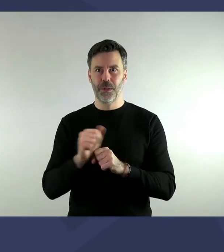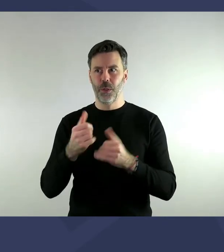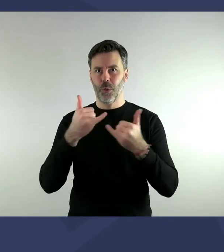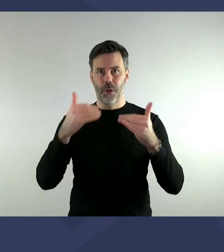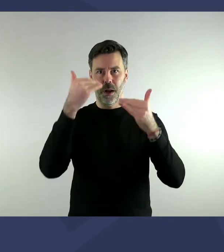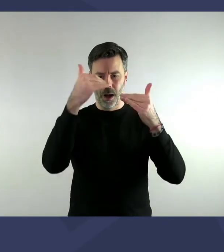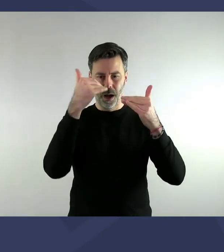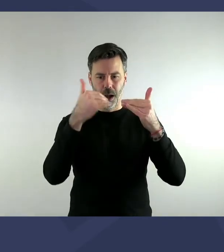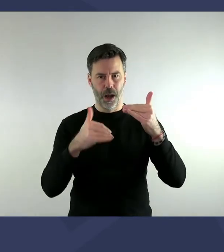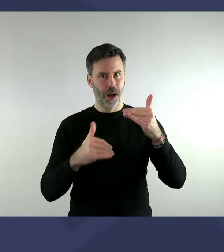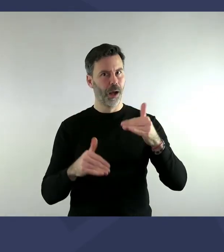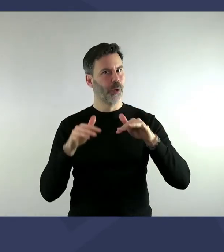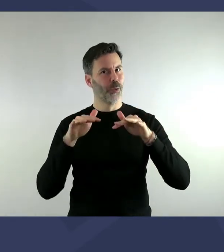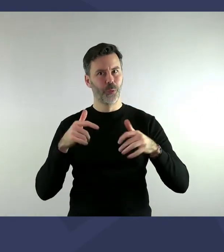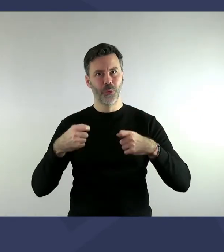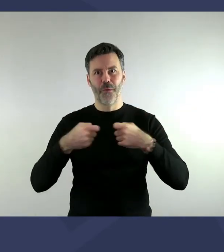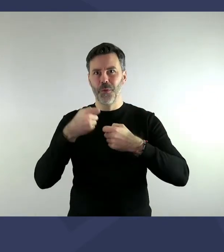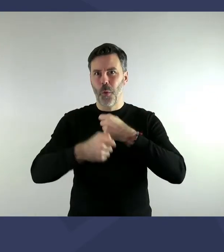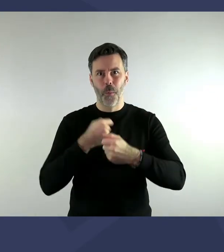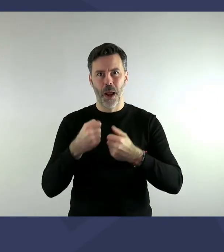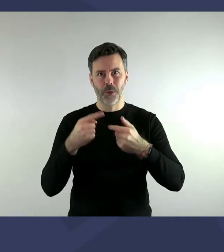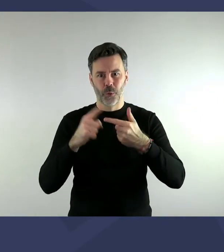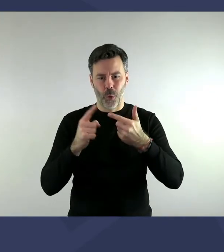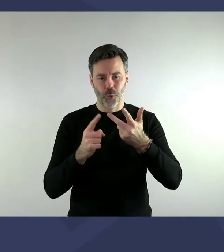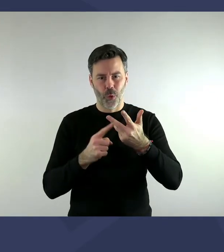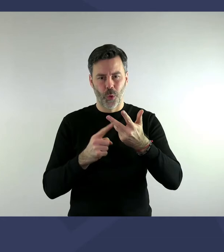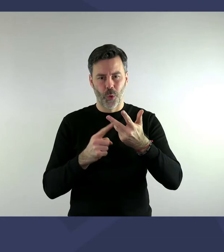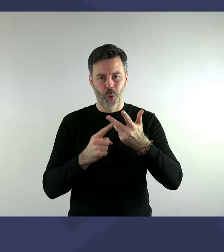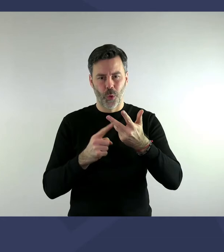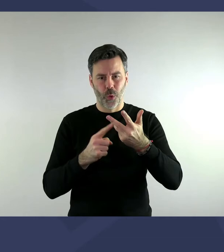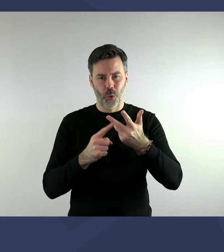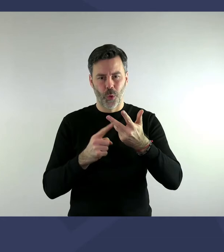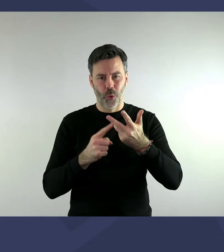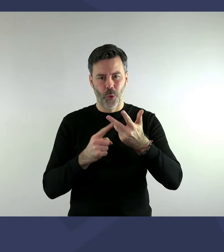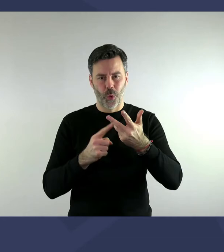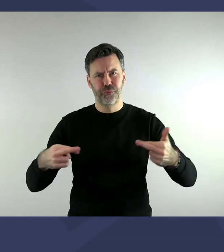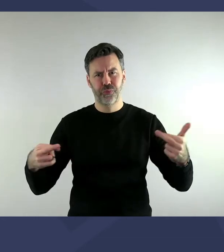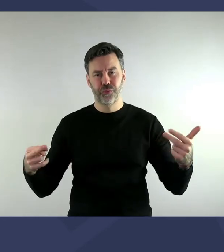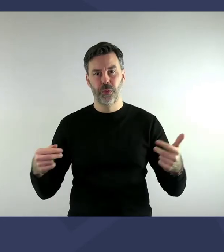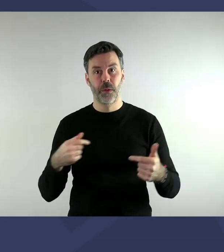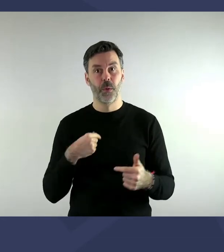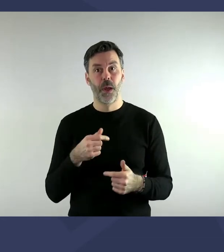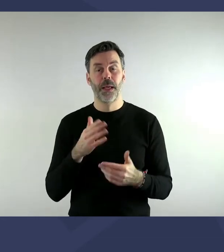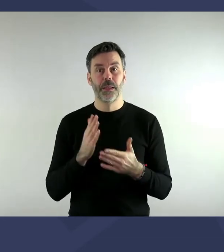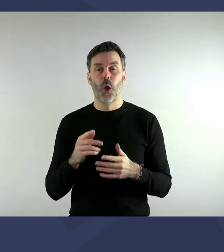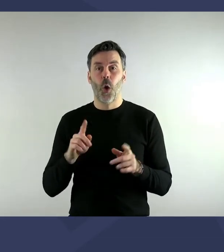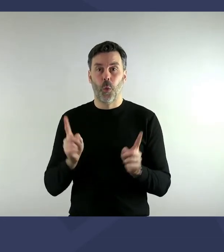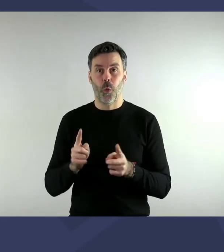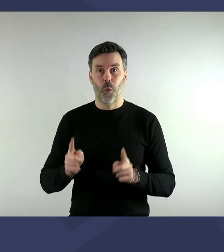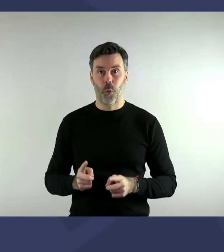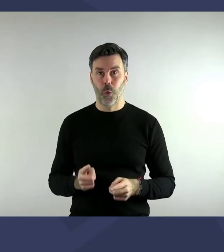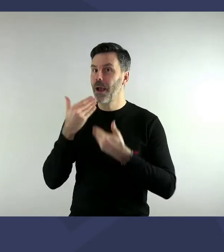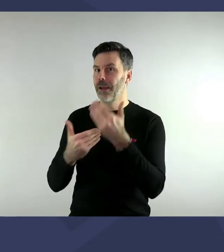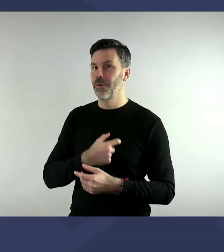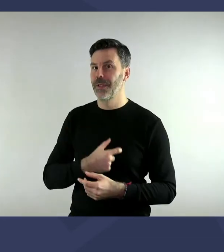to squeeze in 20 minutes, because there are too many forms of collaboration This is just a sample of what is done in Konin,